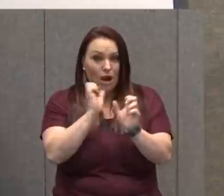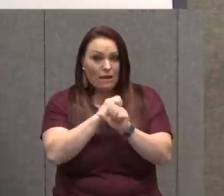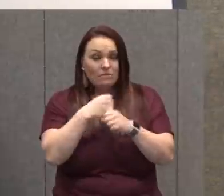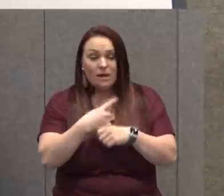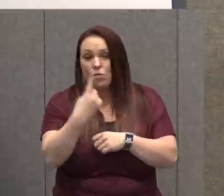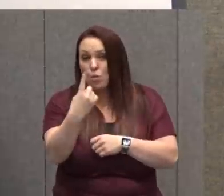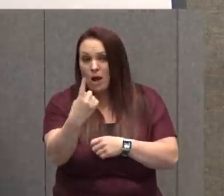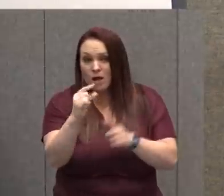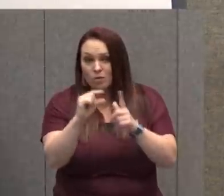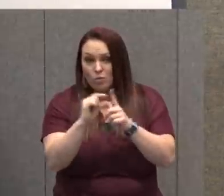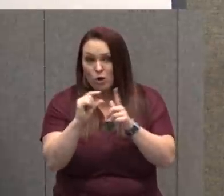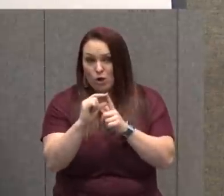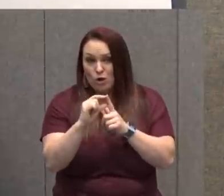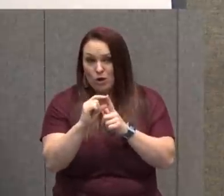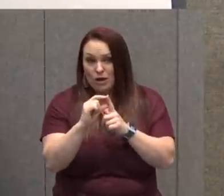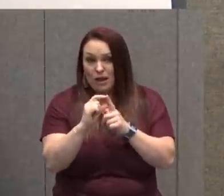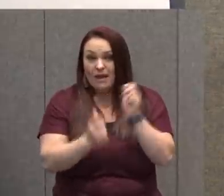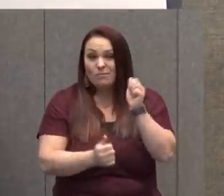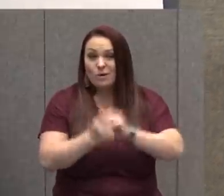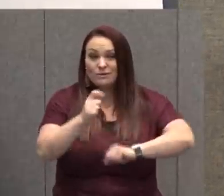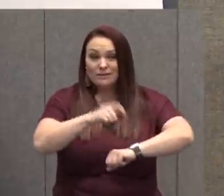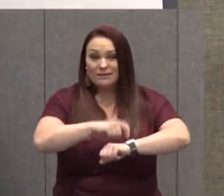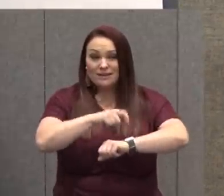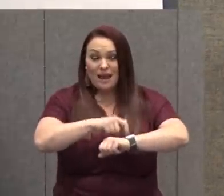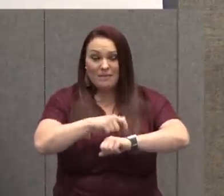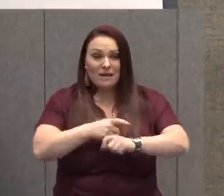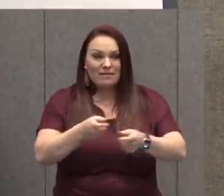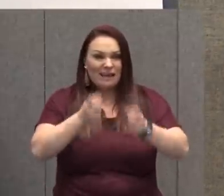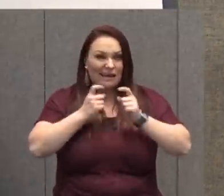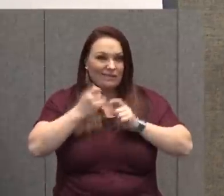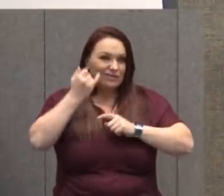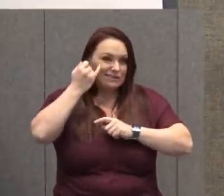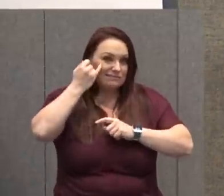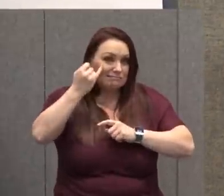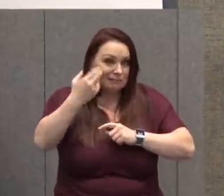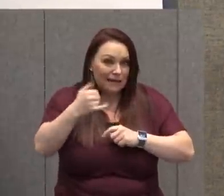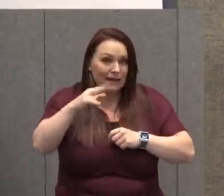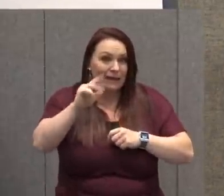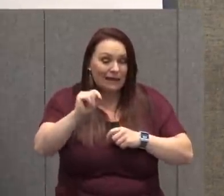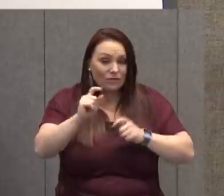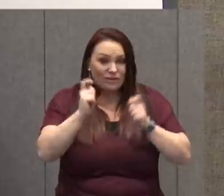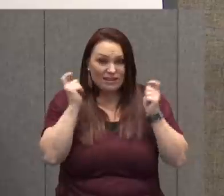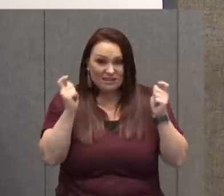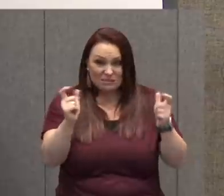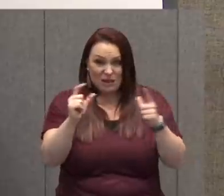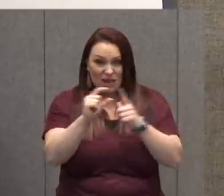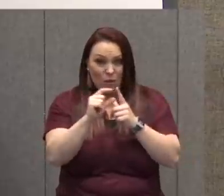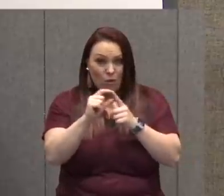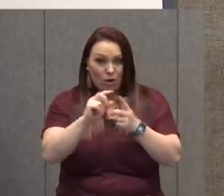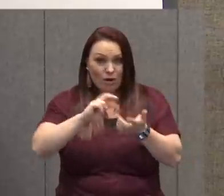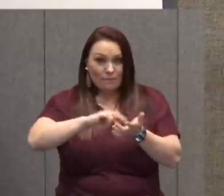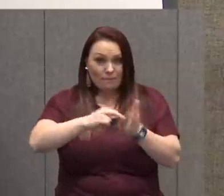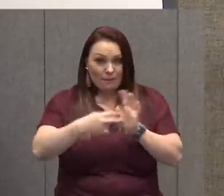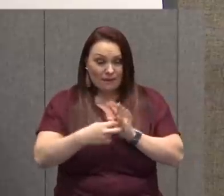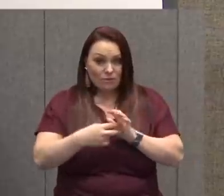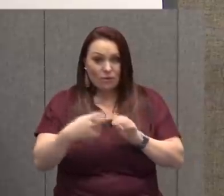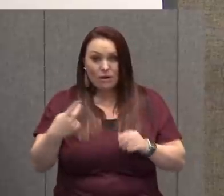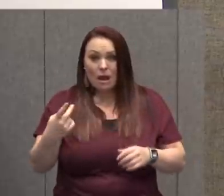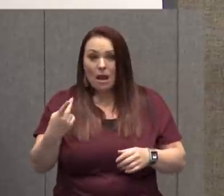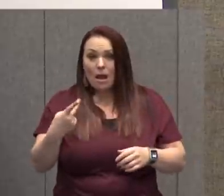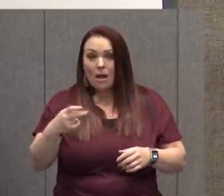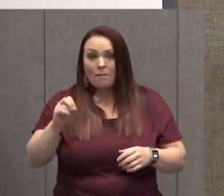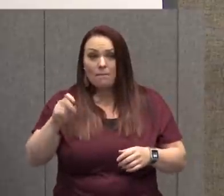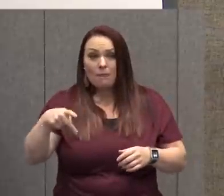most of the time, they give us a hint about what the big word means. Pop and